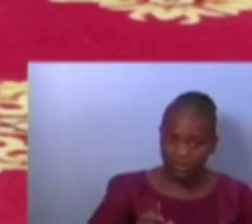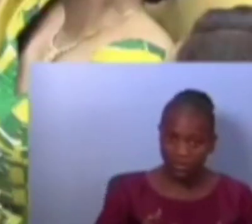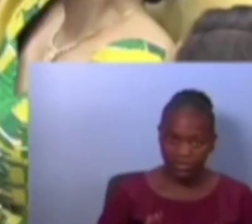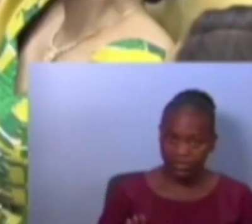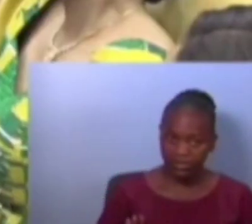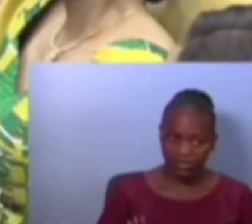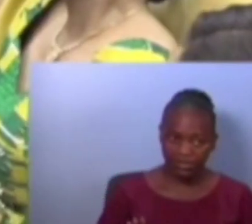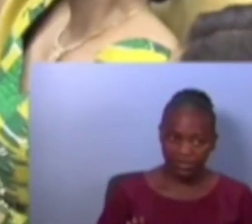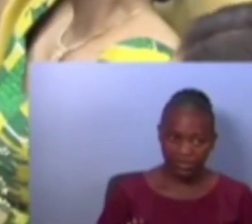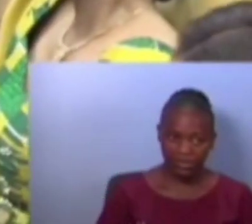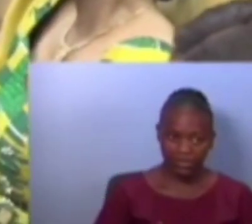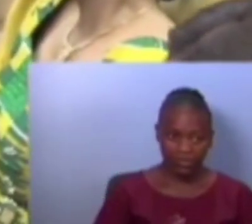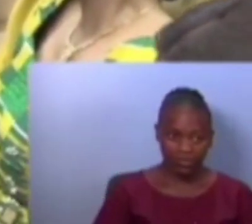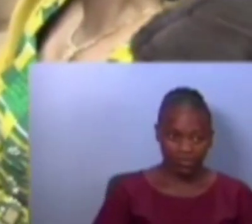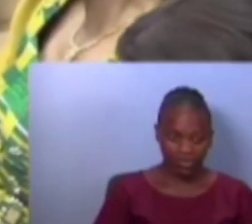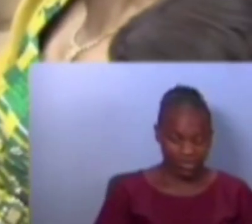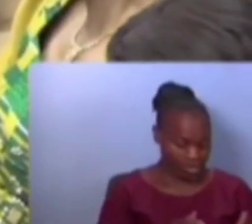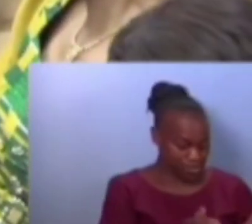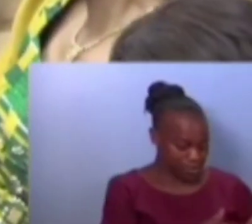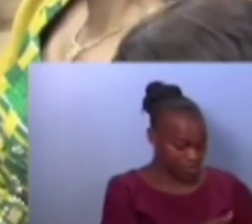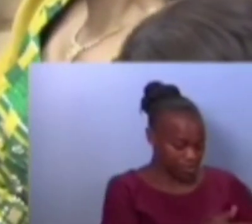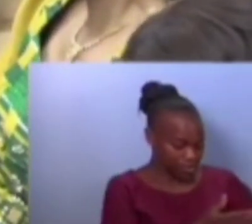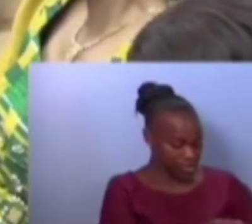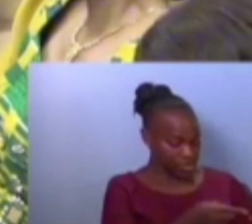the minority leader,